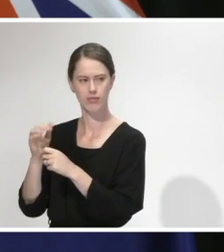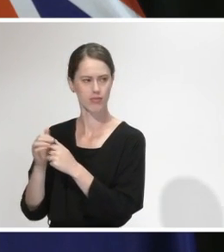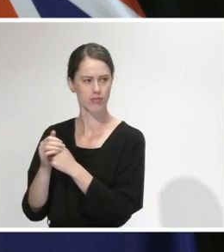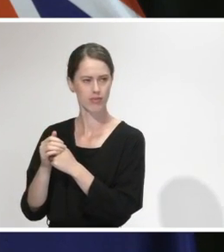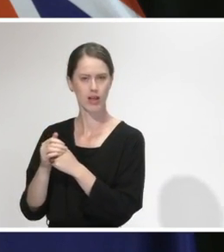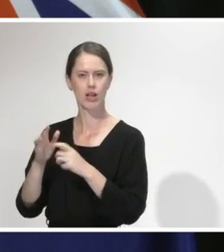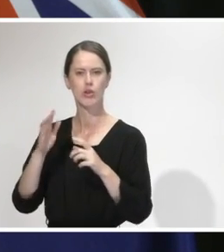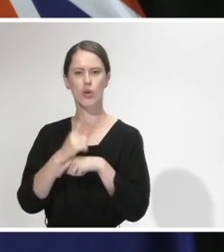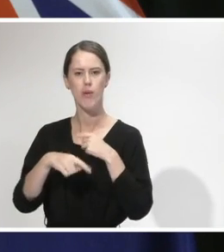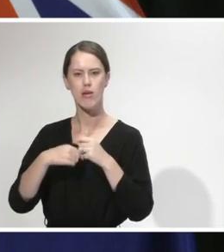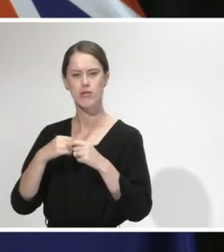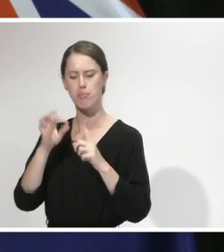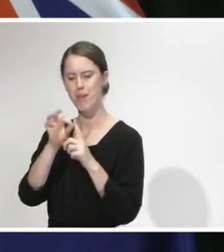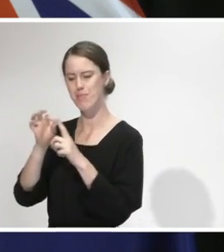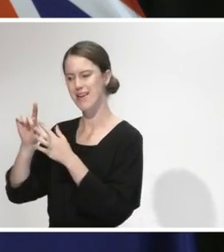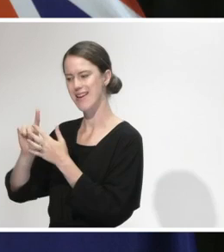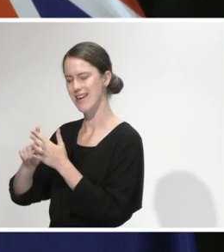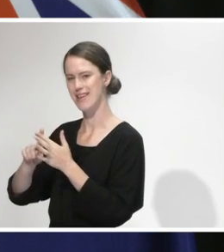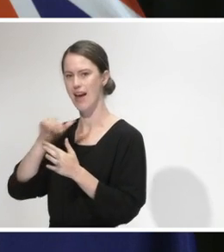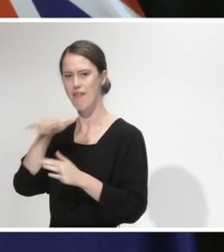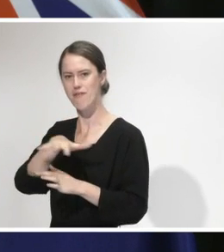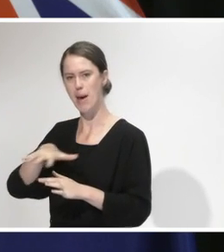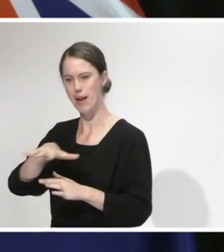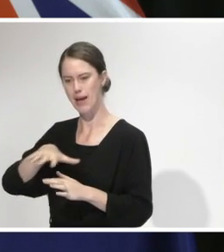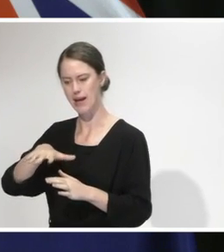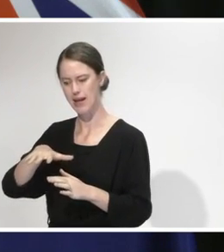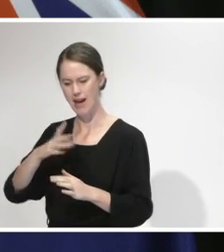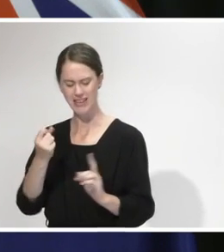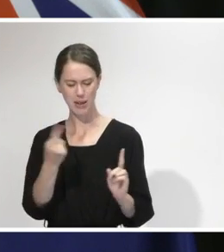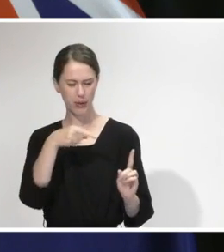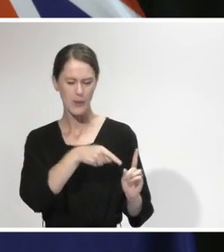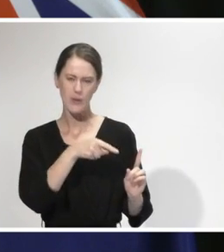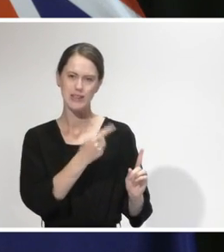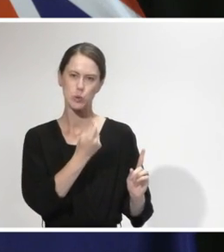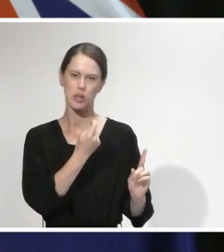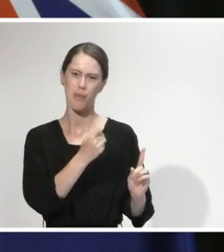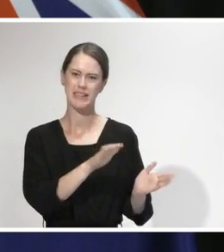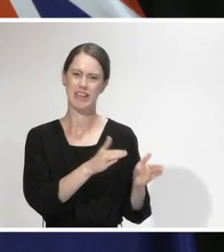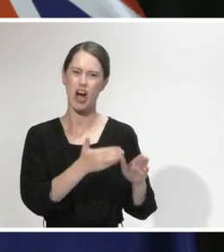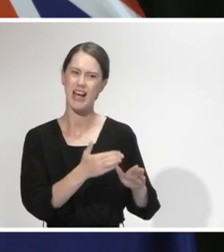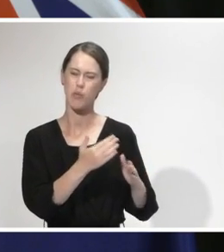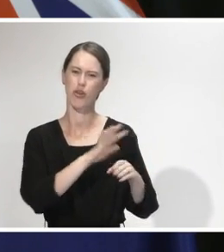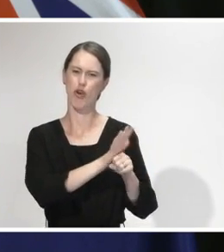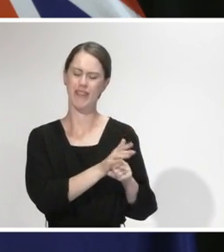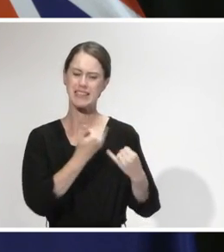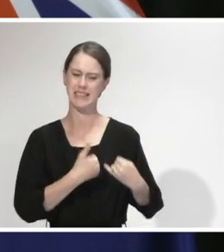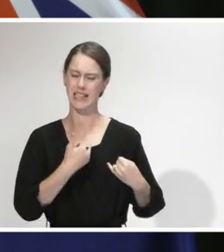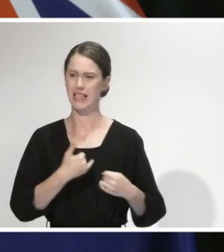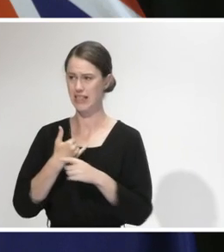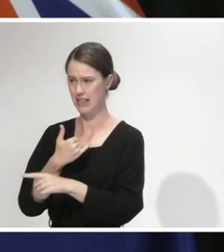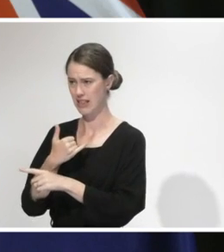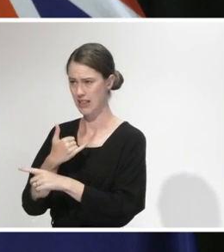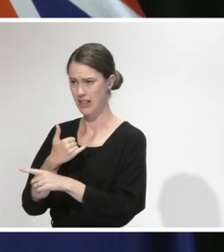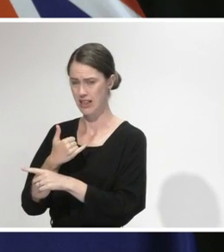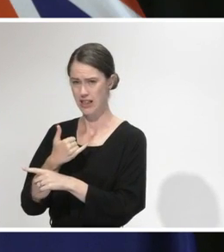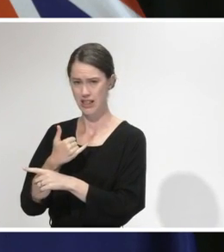around PPE for family members who have a loved one with COVID in a critical condition, do you recognise how devastating that